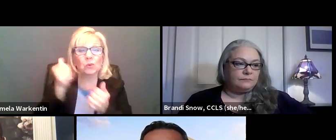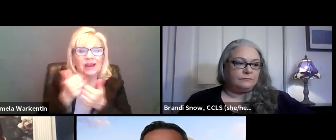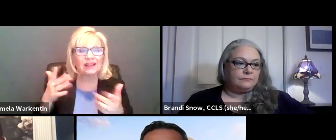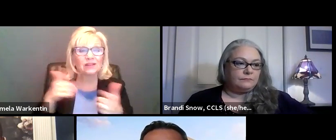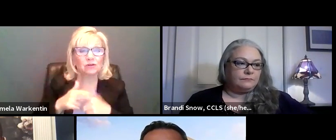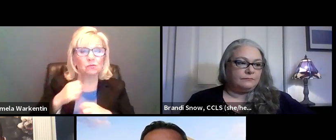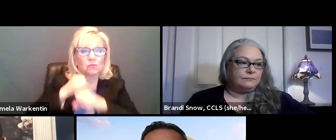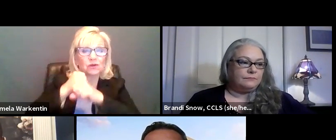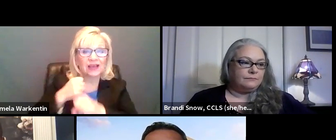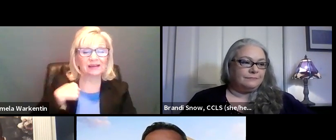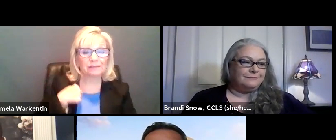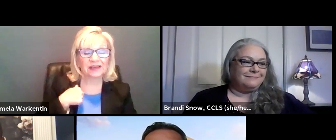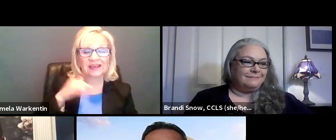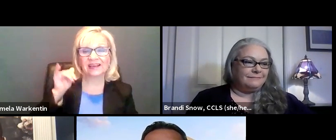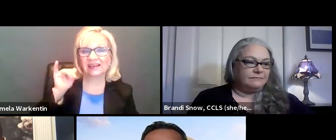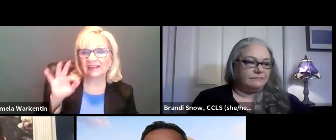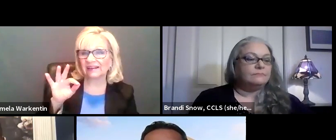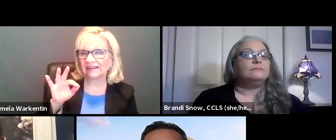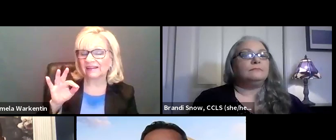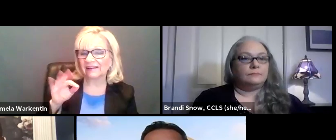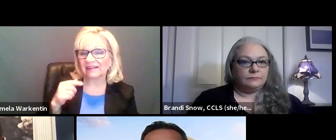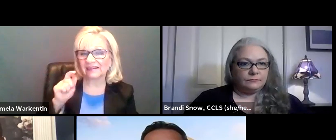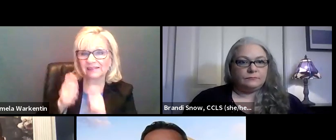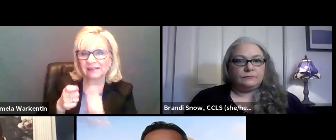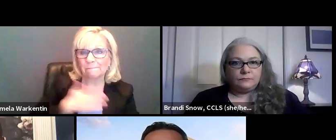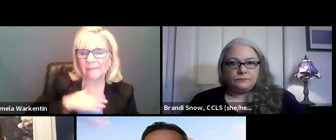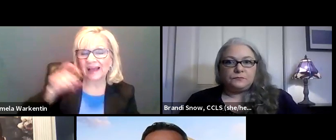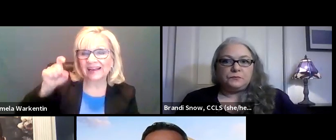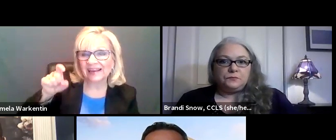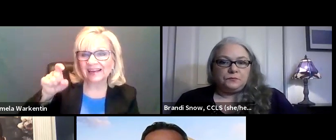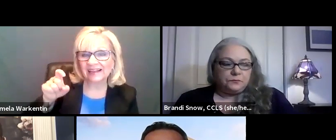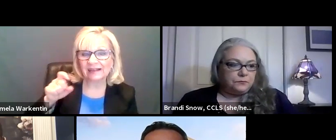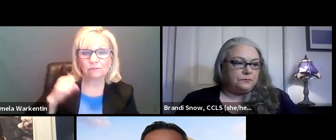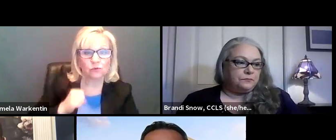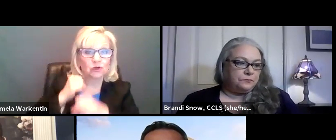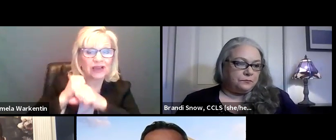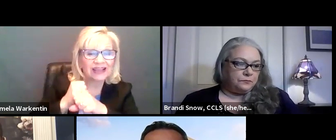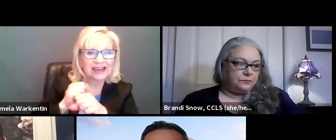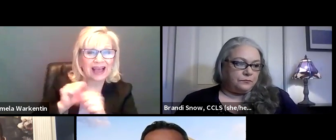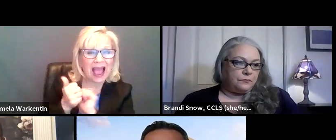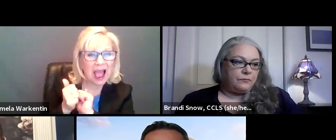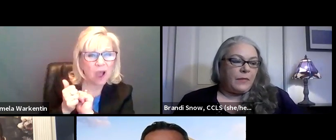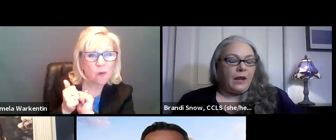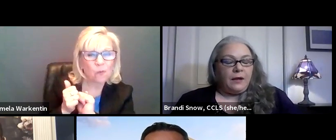my landlord decides to just end my lease? How am I going to be protected if I'm month to month?